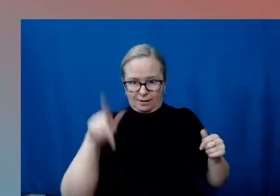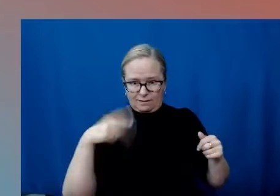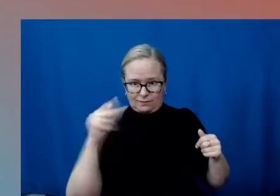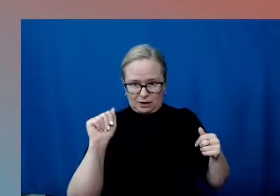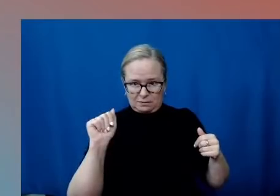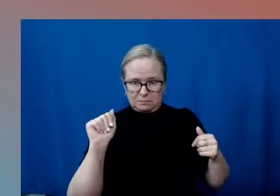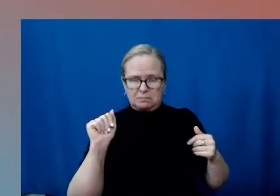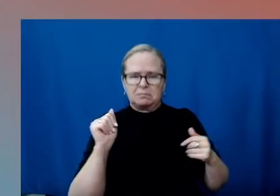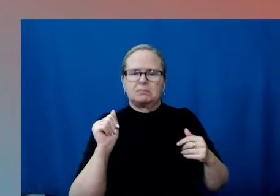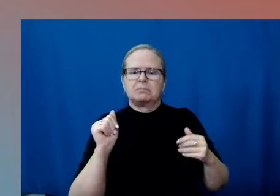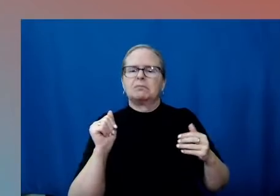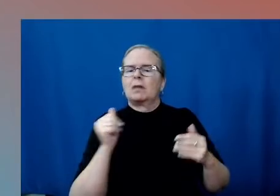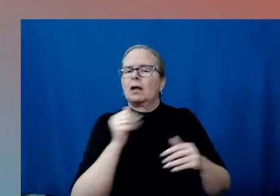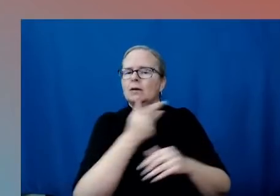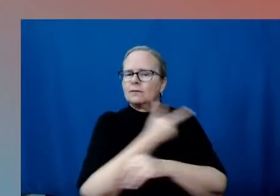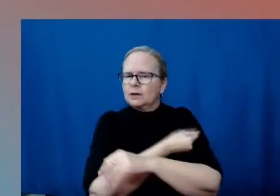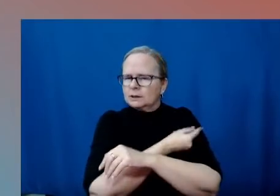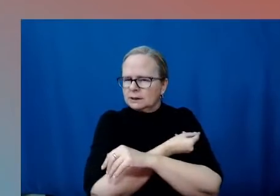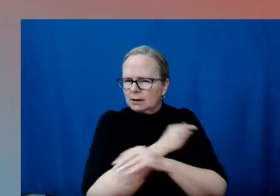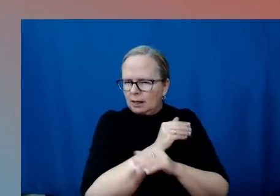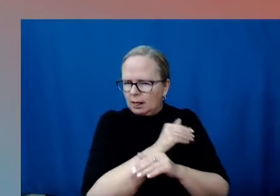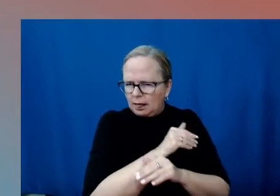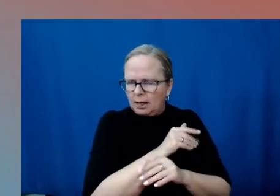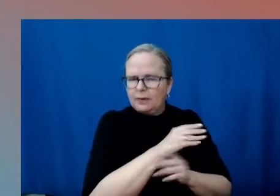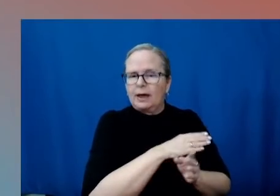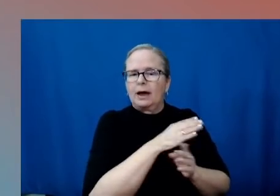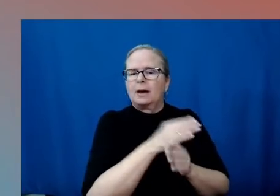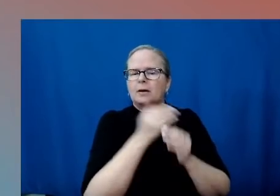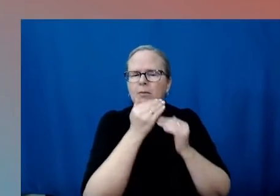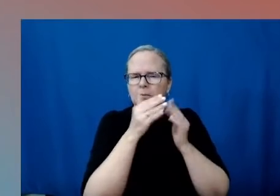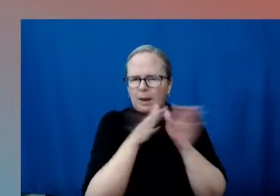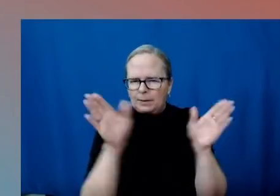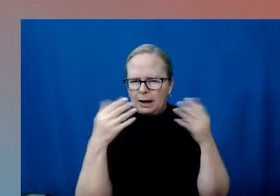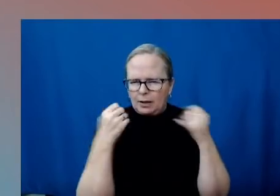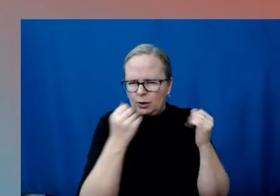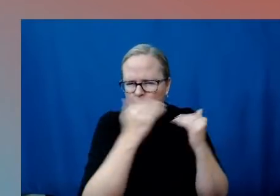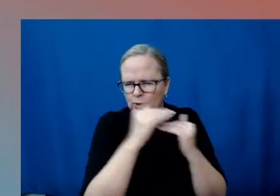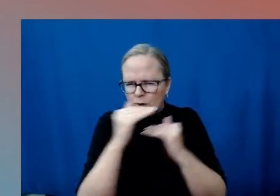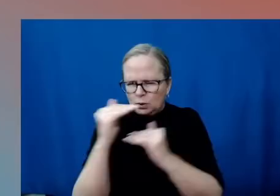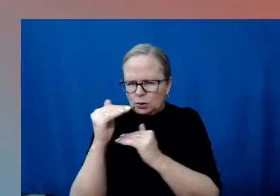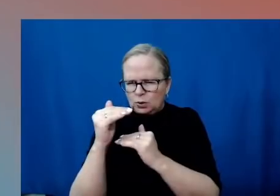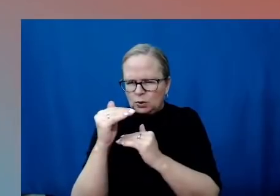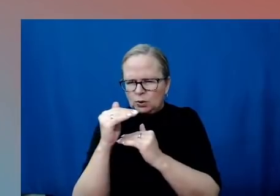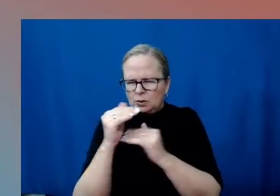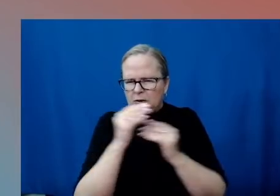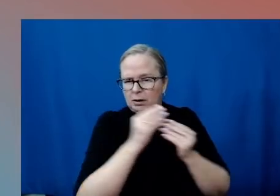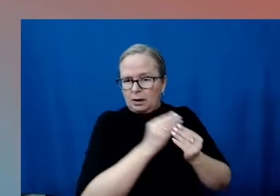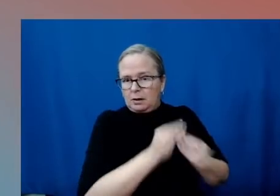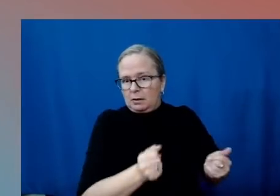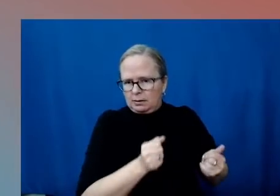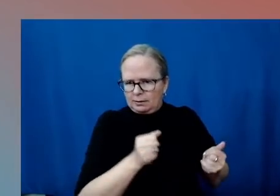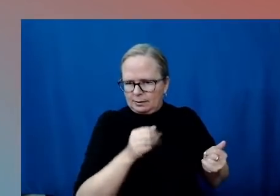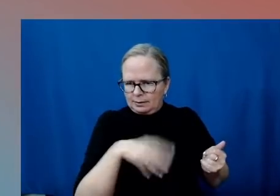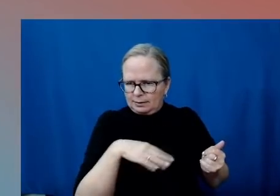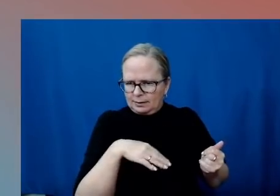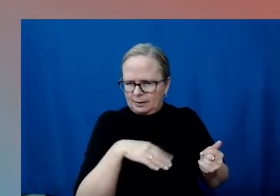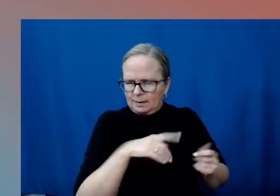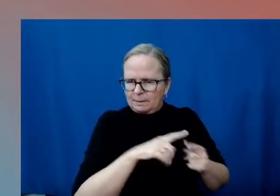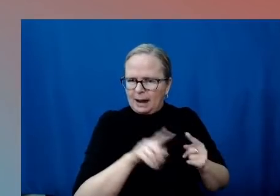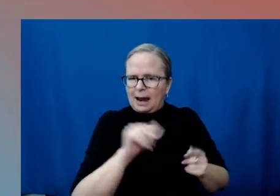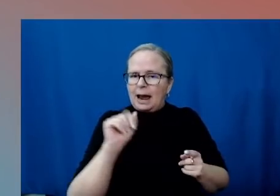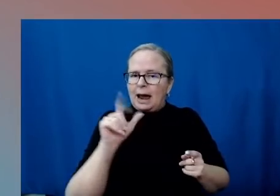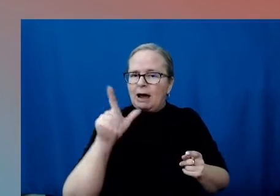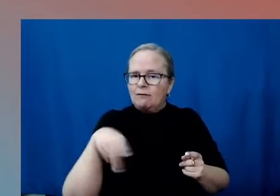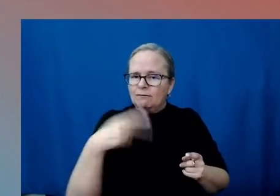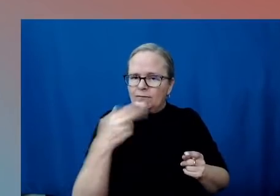with vaccines and small public health measures, the original variant we could stamp out, but we let the Alpha grow, and that we had the